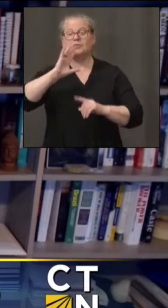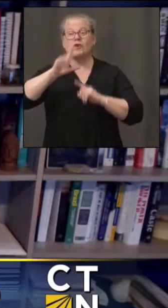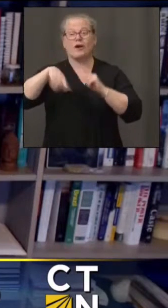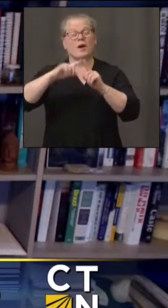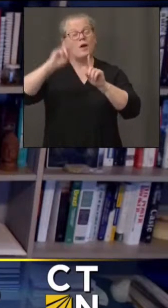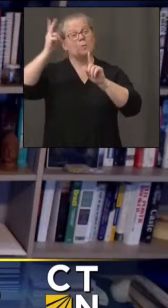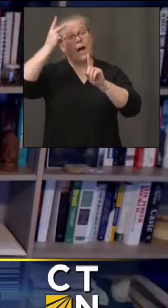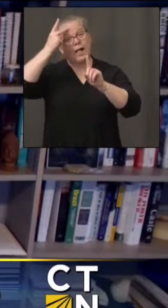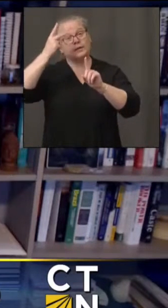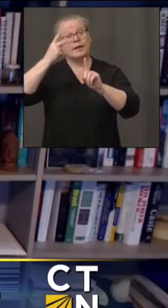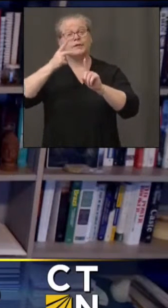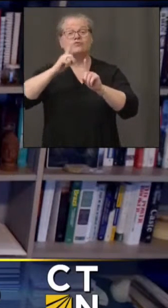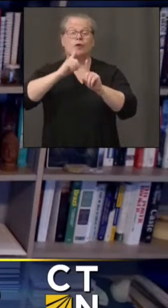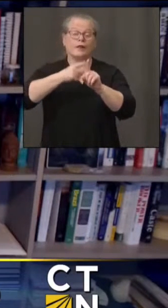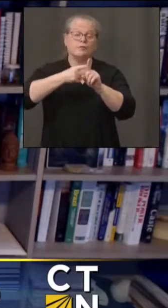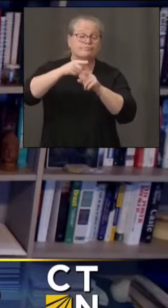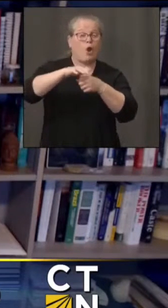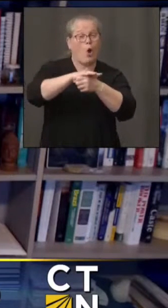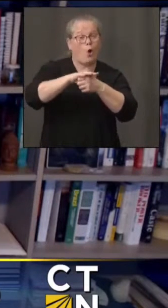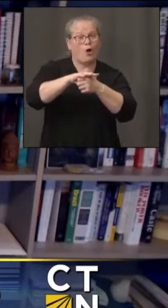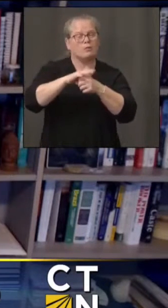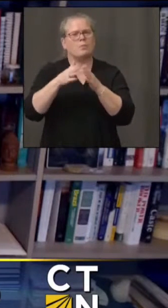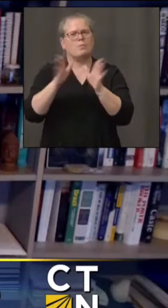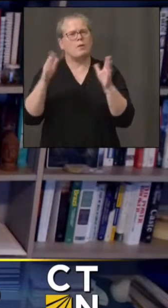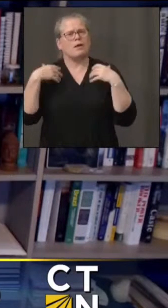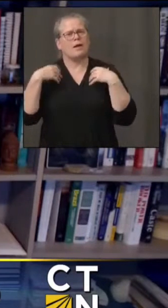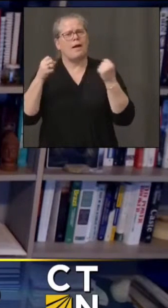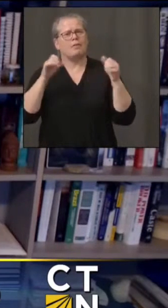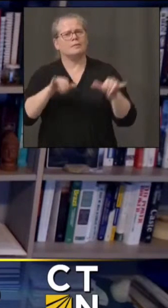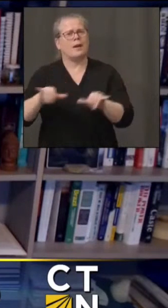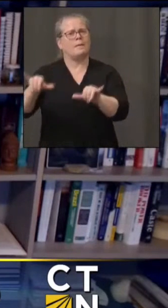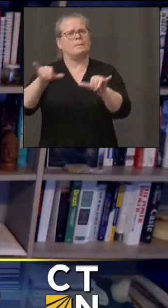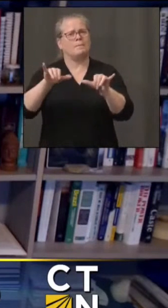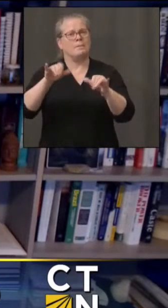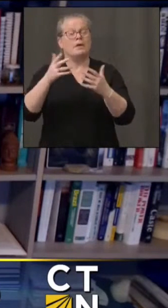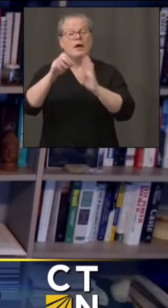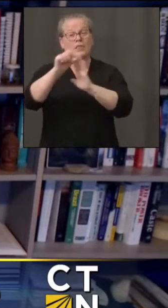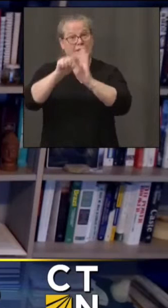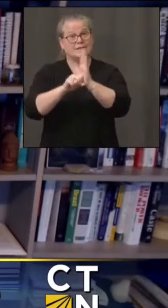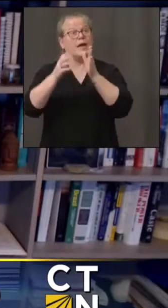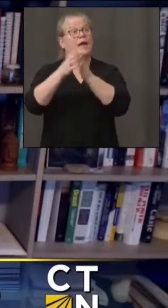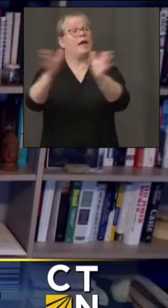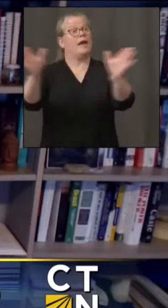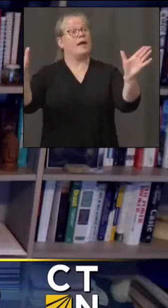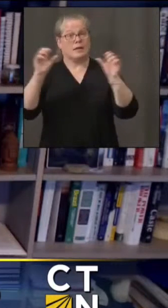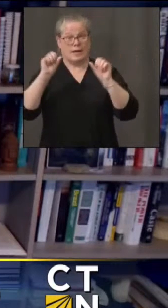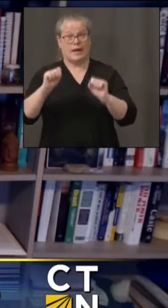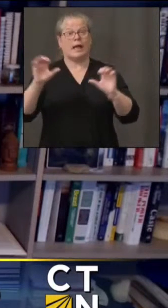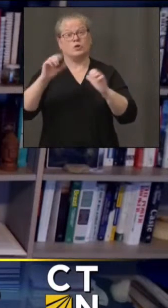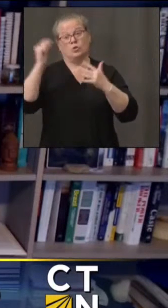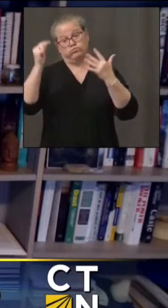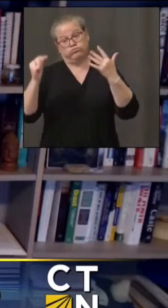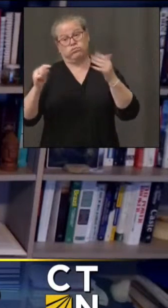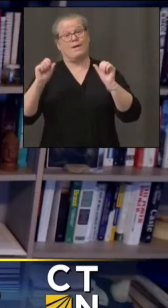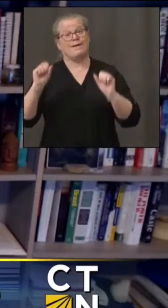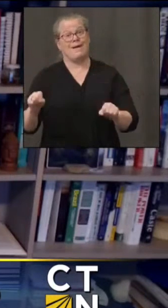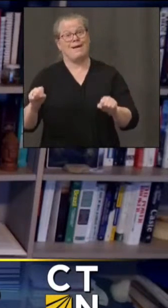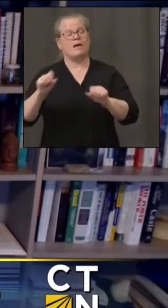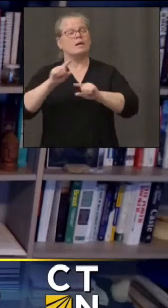public health. There are things that the state can do, but really in terms of getting